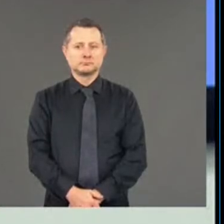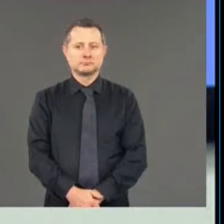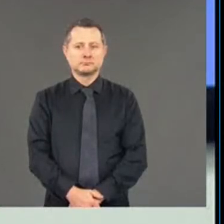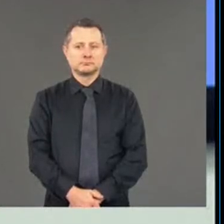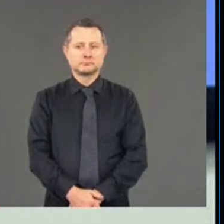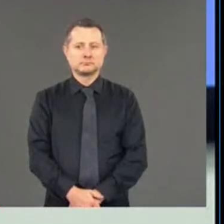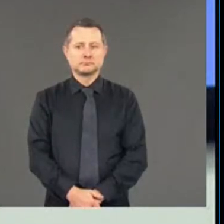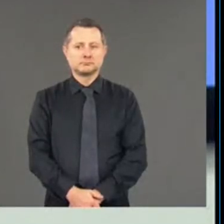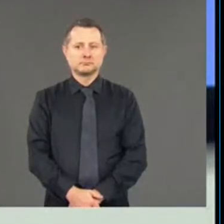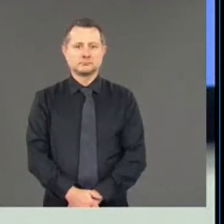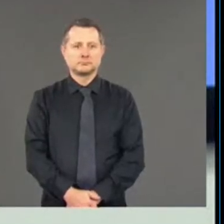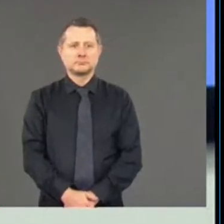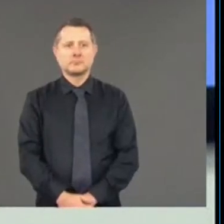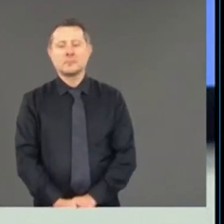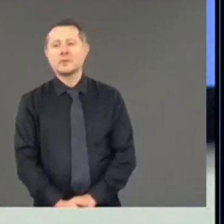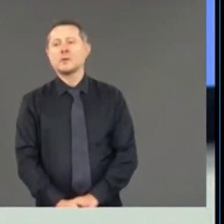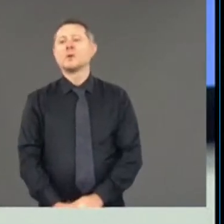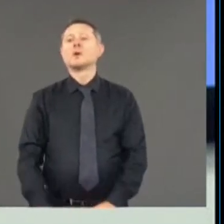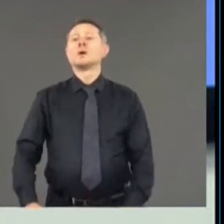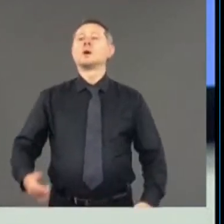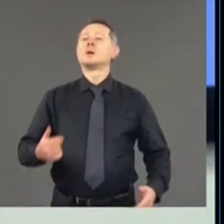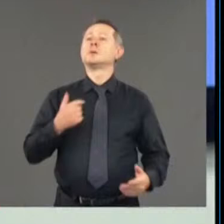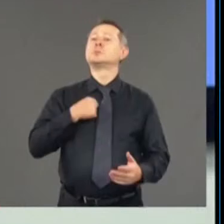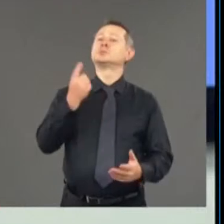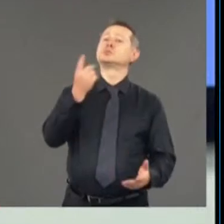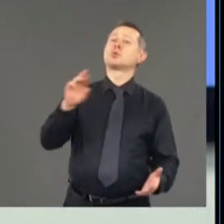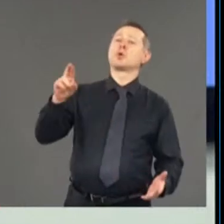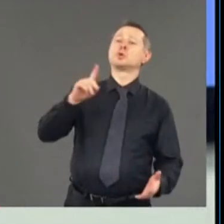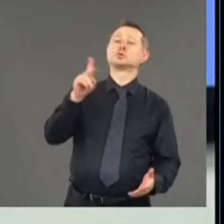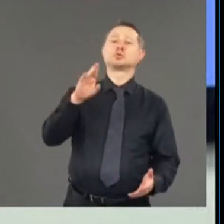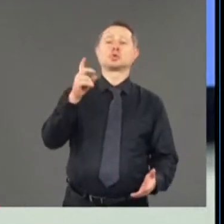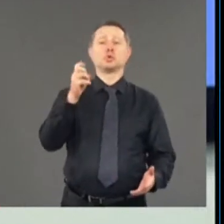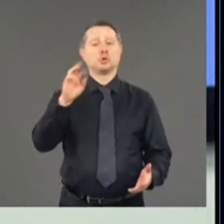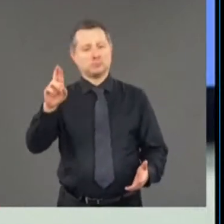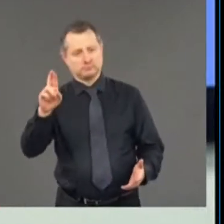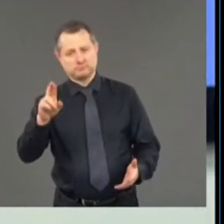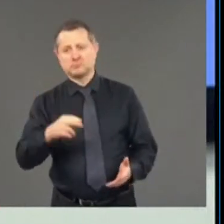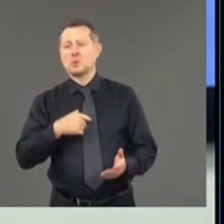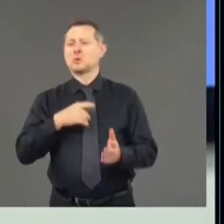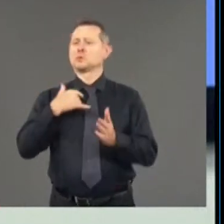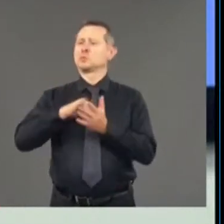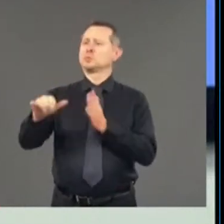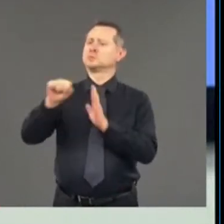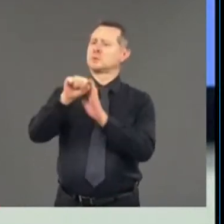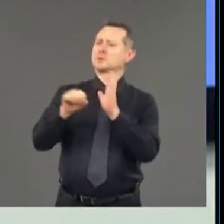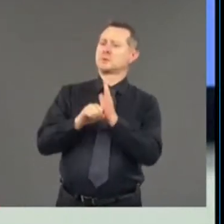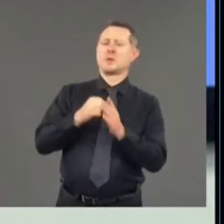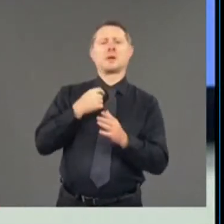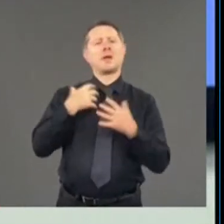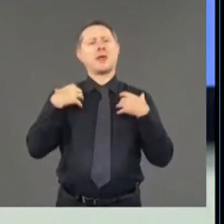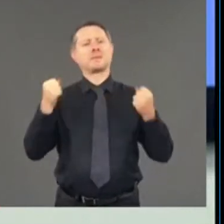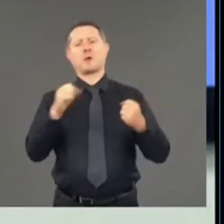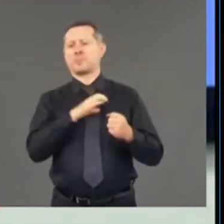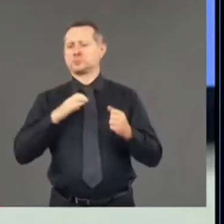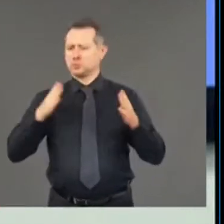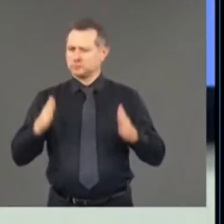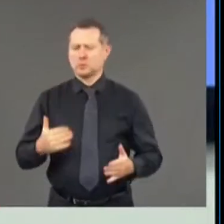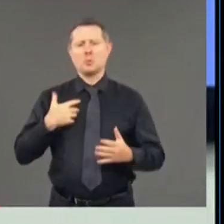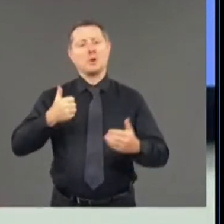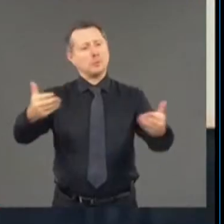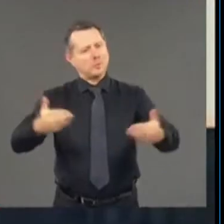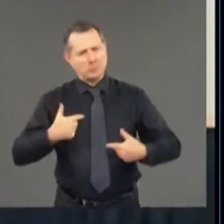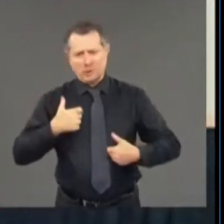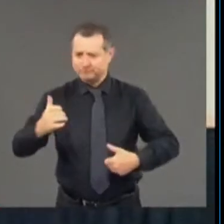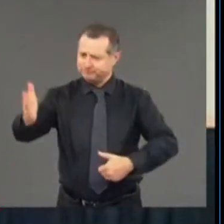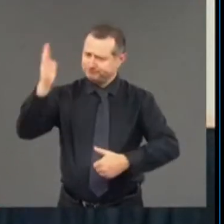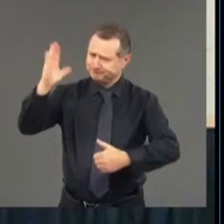Good morning. I'm Dr. Howard Zucker, New York State's Health Commissioner, and welcome to today's briefing. Joining me today is Mr.